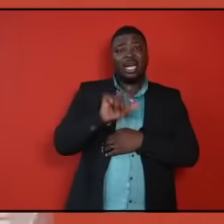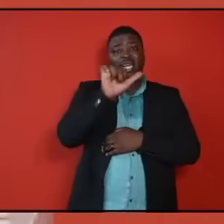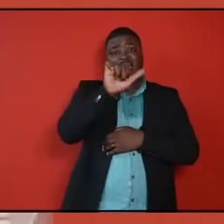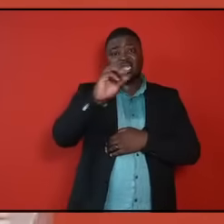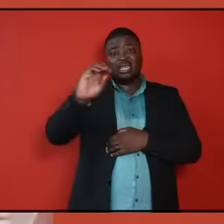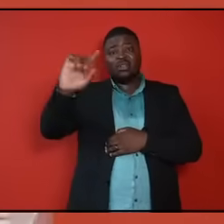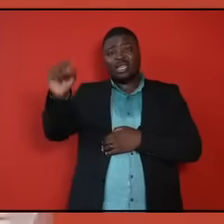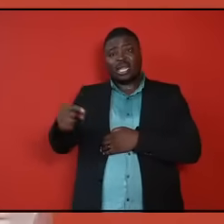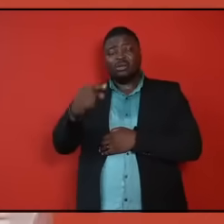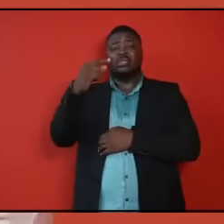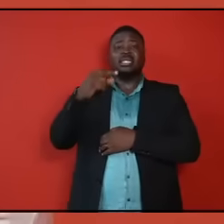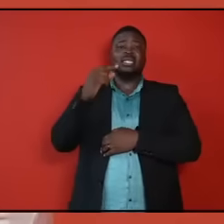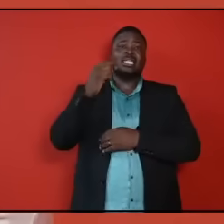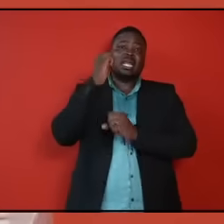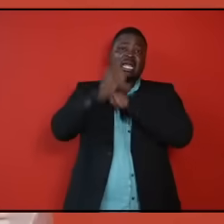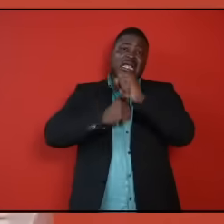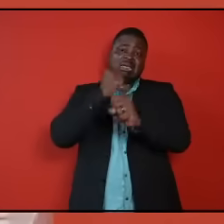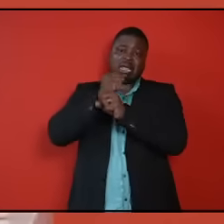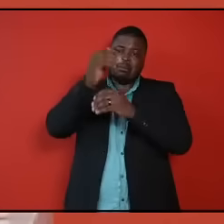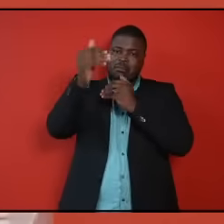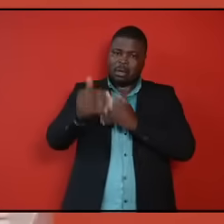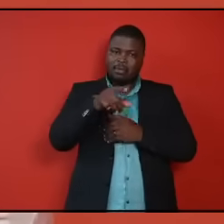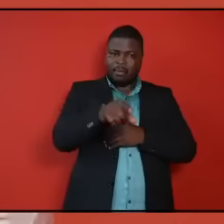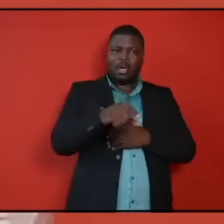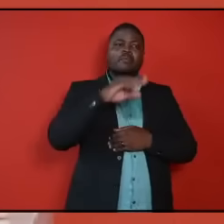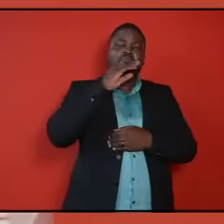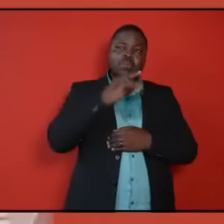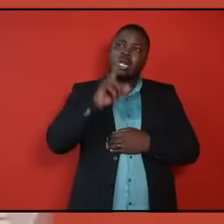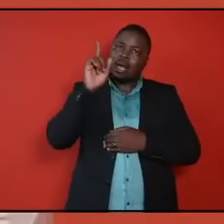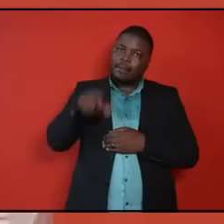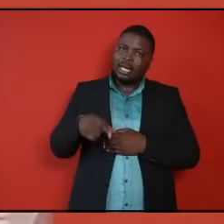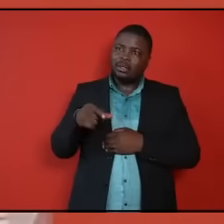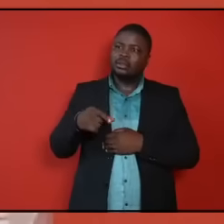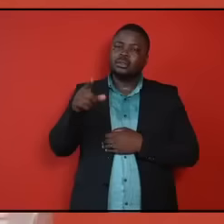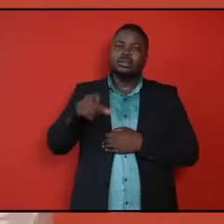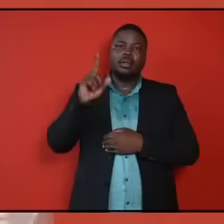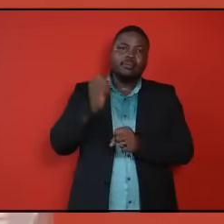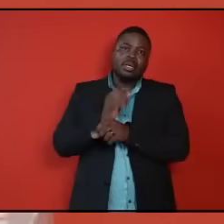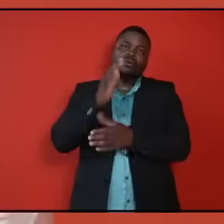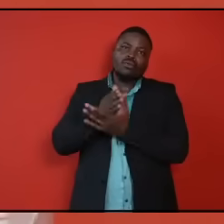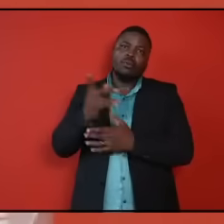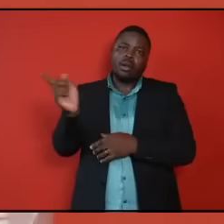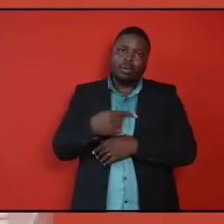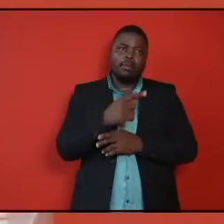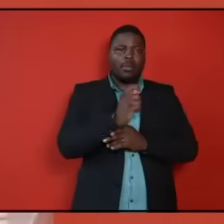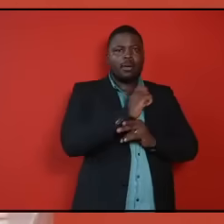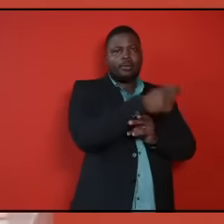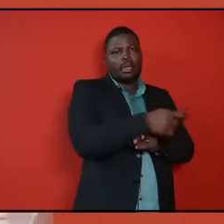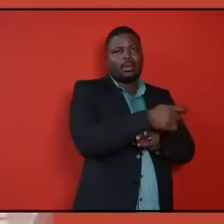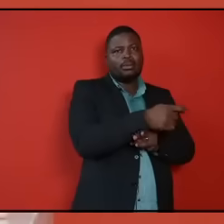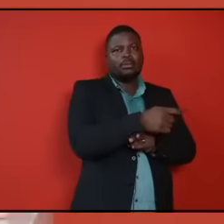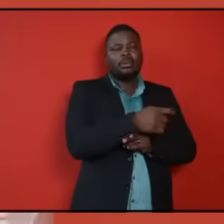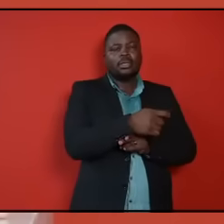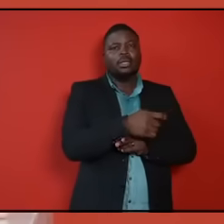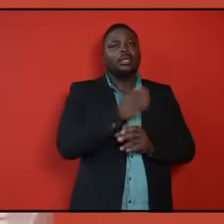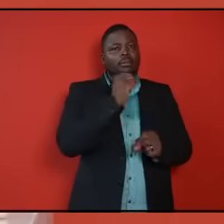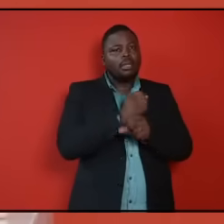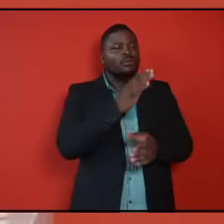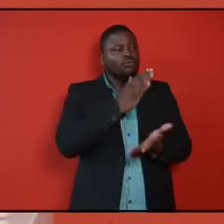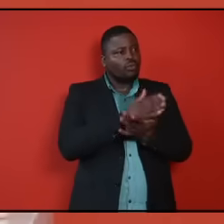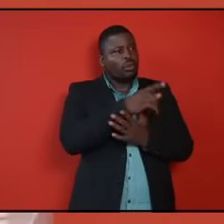ones to come into the space while we are still waiting for NSFAS or whatever institution we are waiting